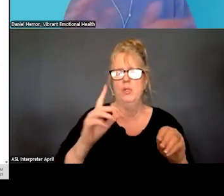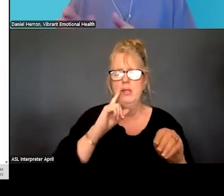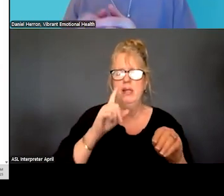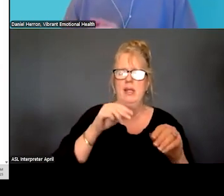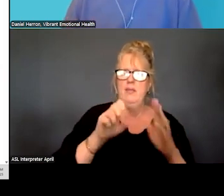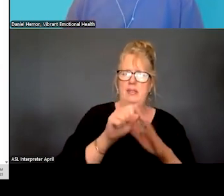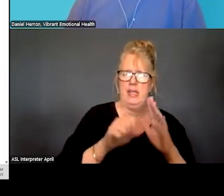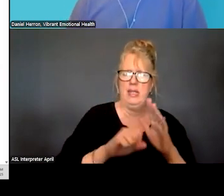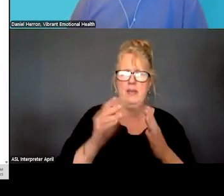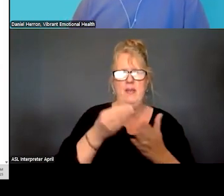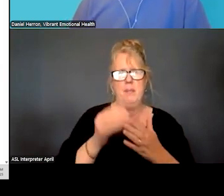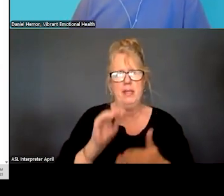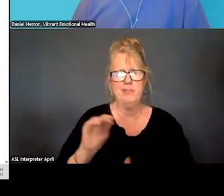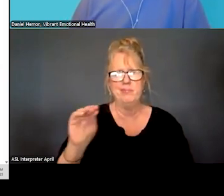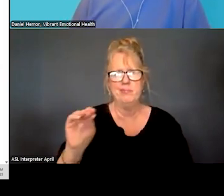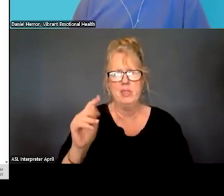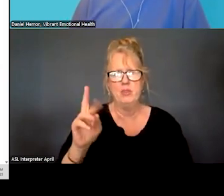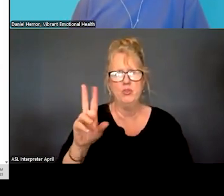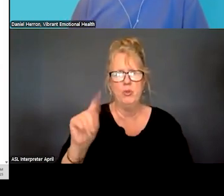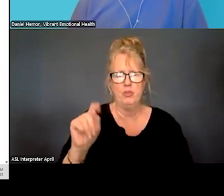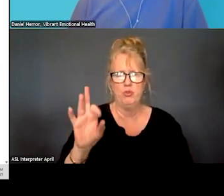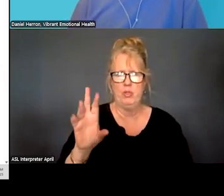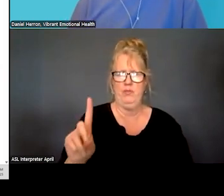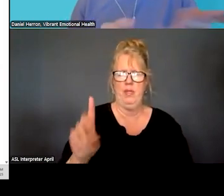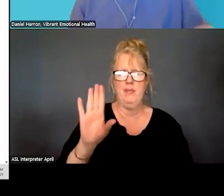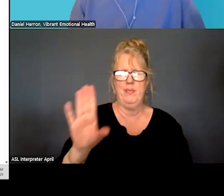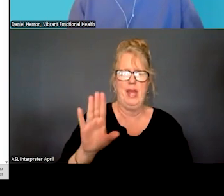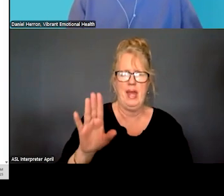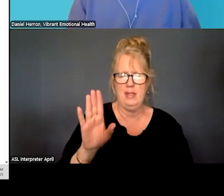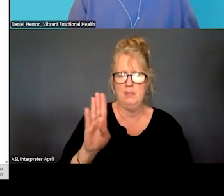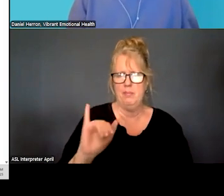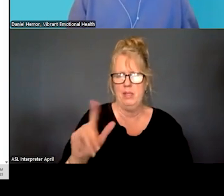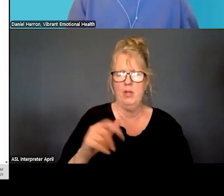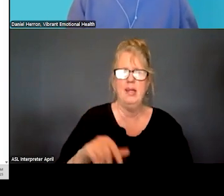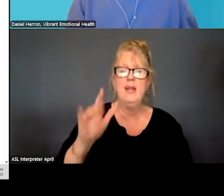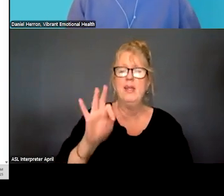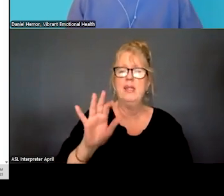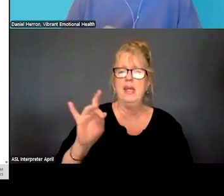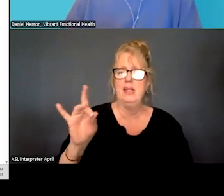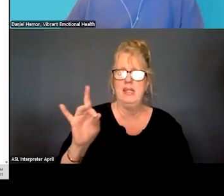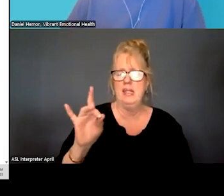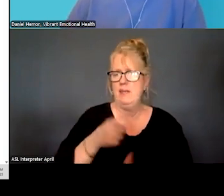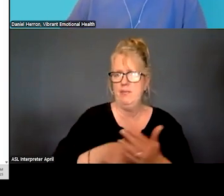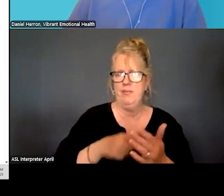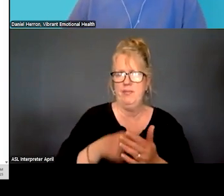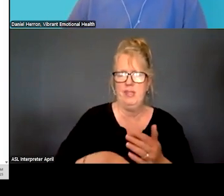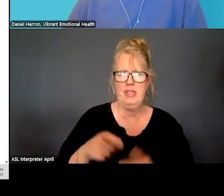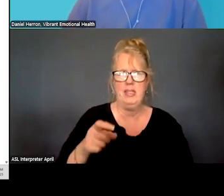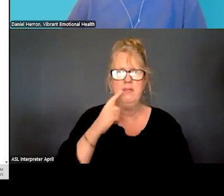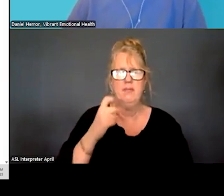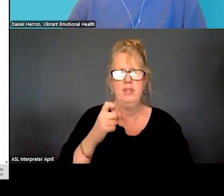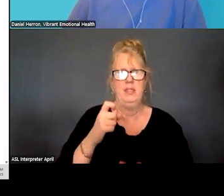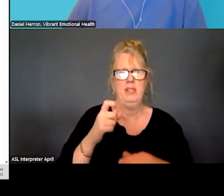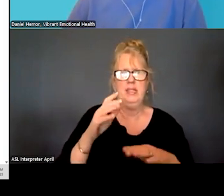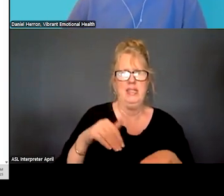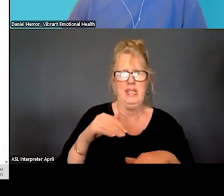into the trust fund. That bill and the 988 fee on that bill is it hasn't been